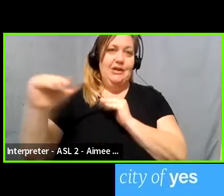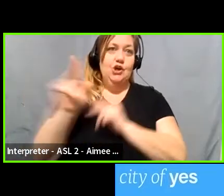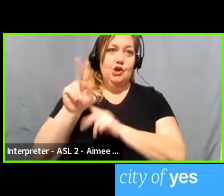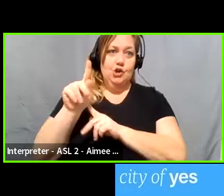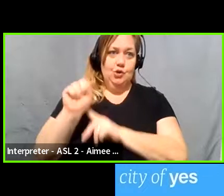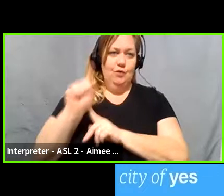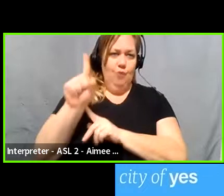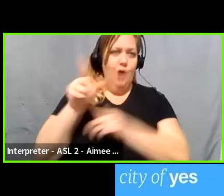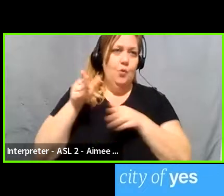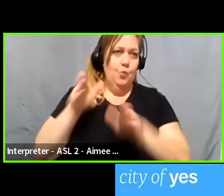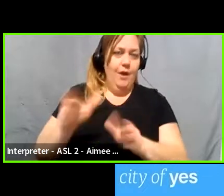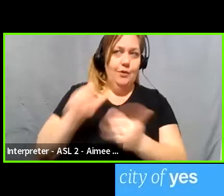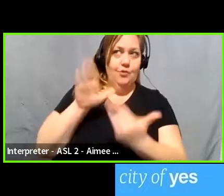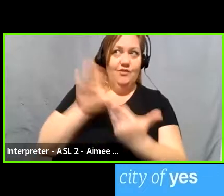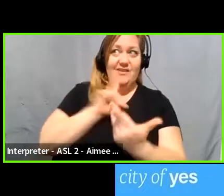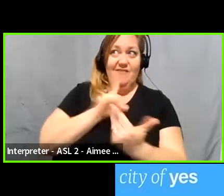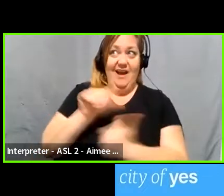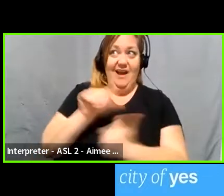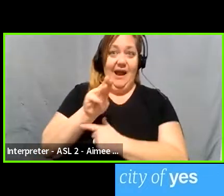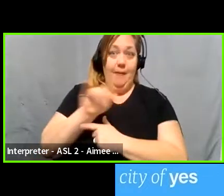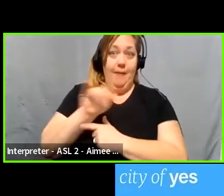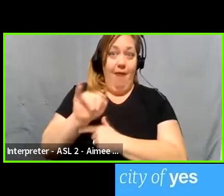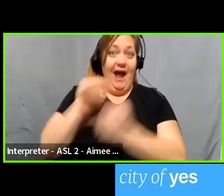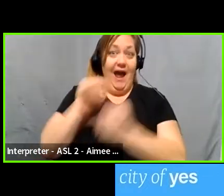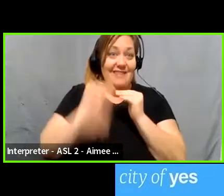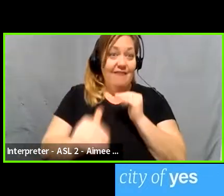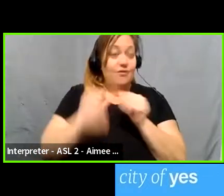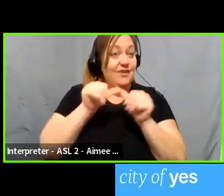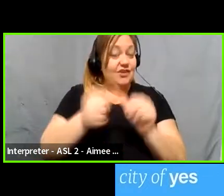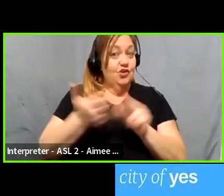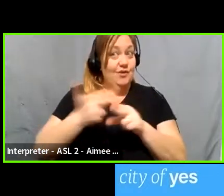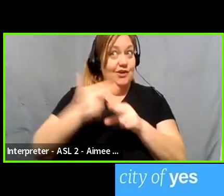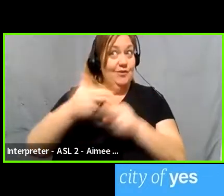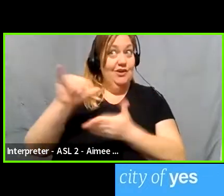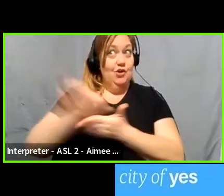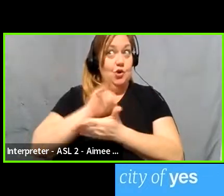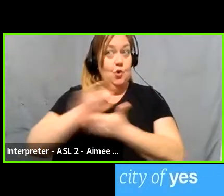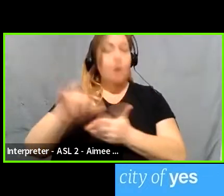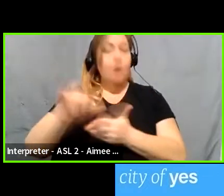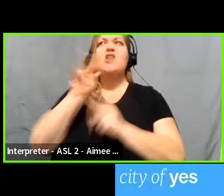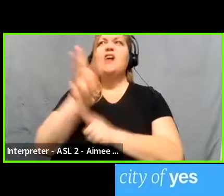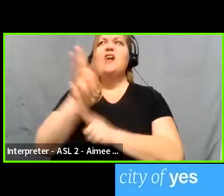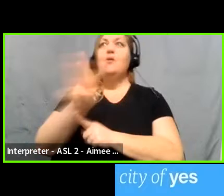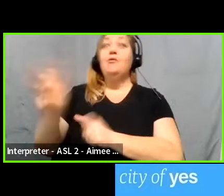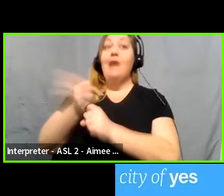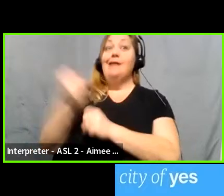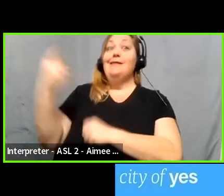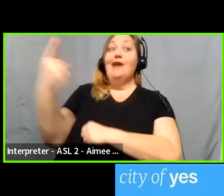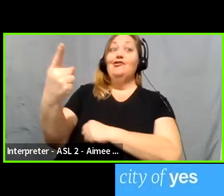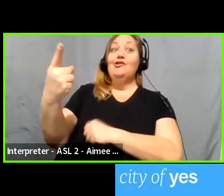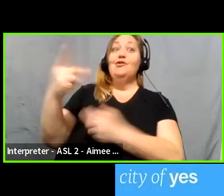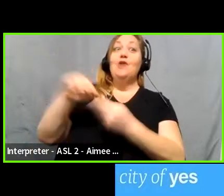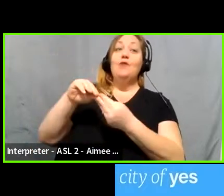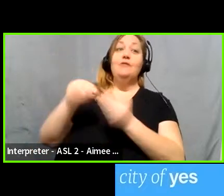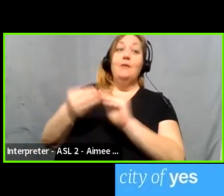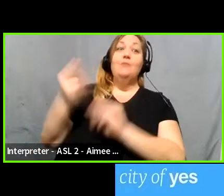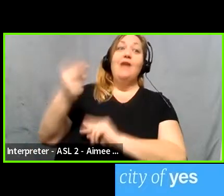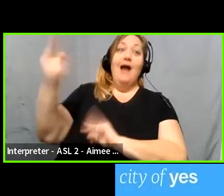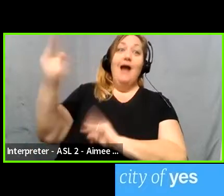address the fact that AMI levels will continue to increase in New York City. And when you look at that website next year, those levels are going to be higher again.